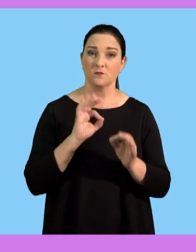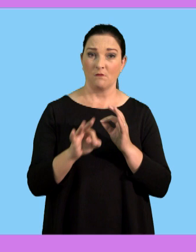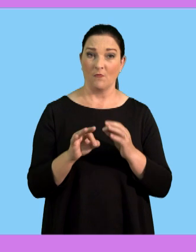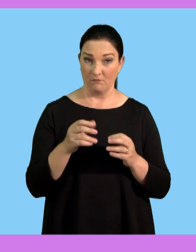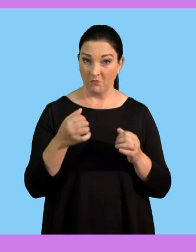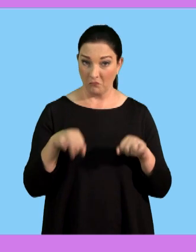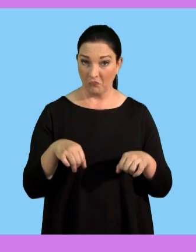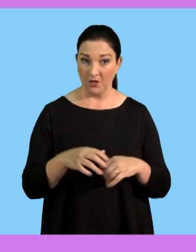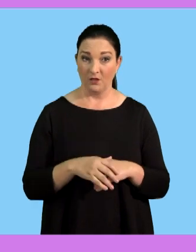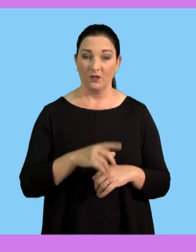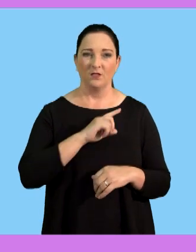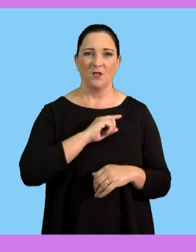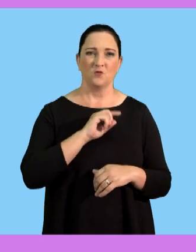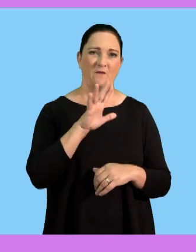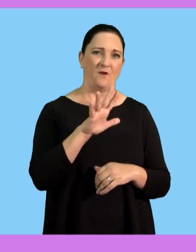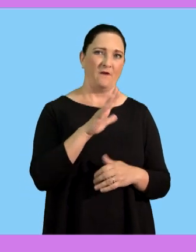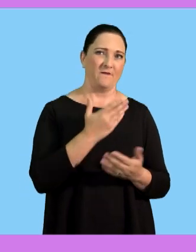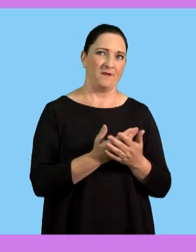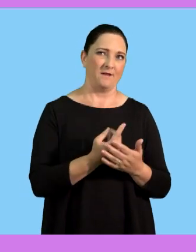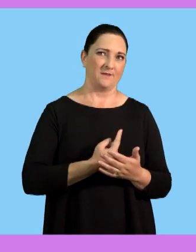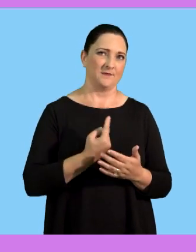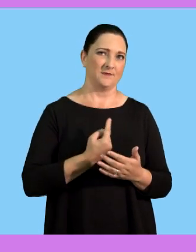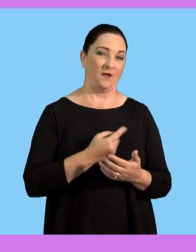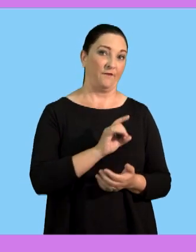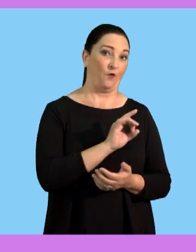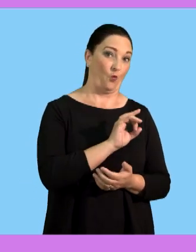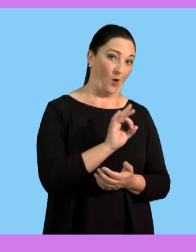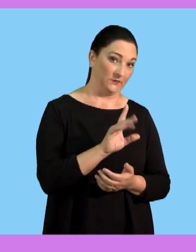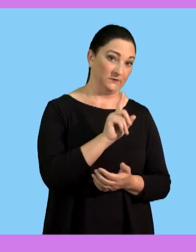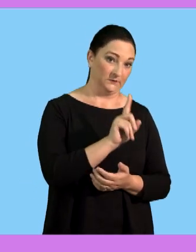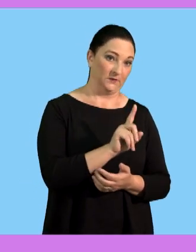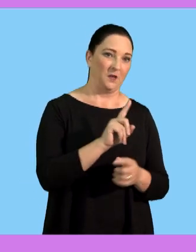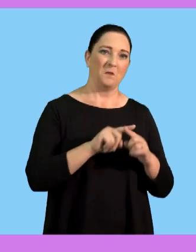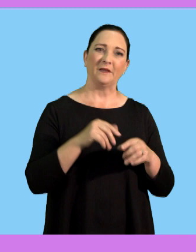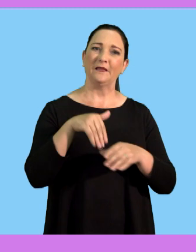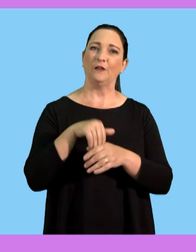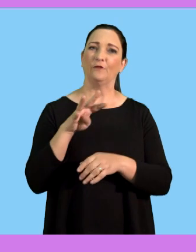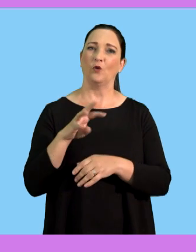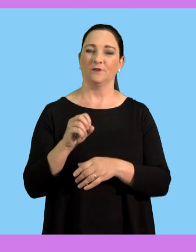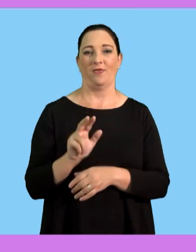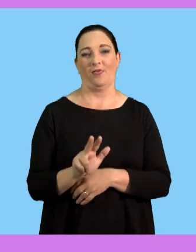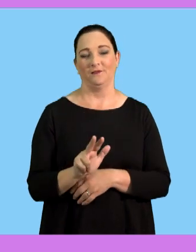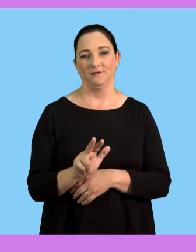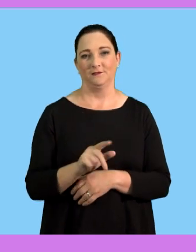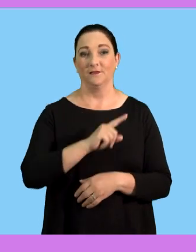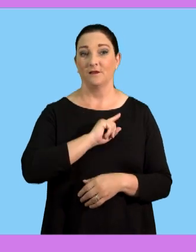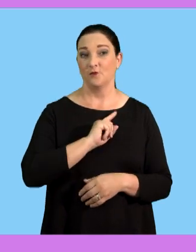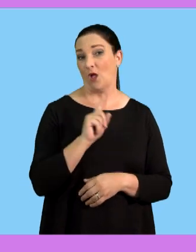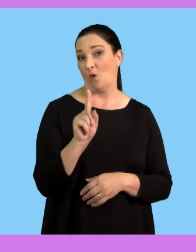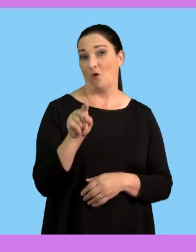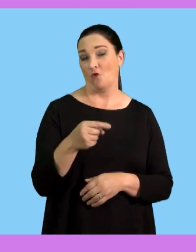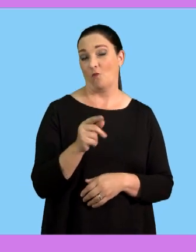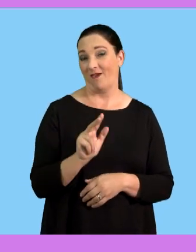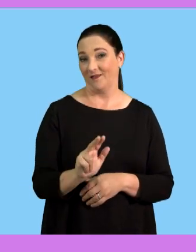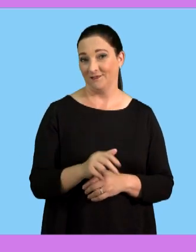agree. So therefore, I'm going to say 5 goes into itself once and into 40 8 times. So that will give us an